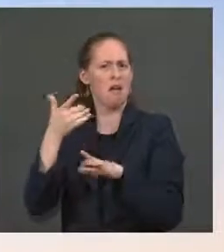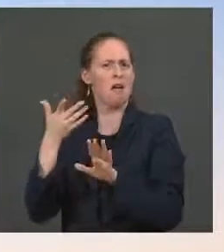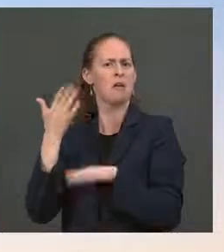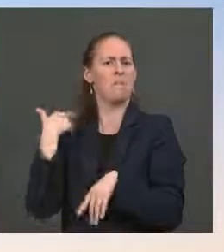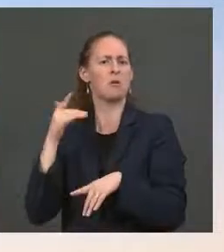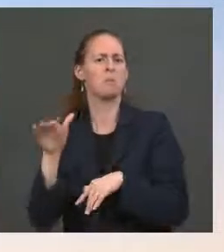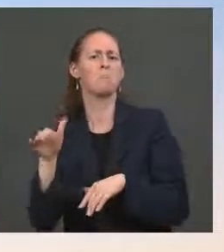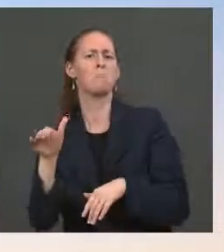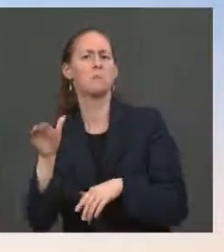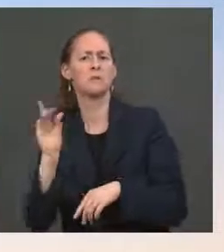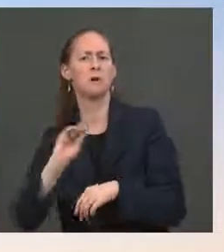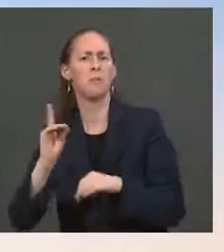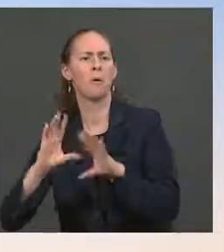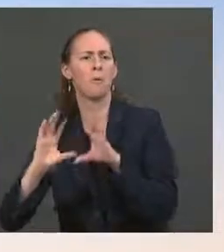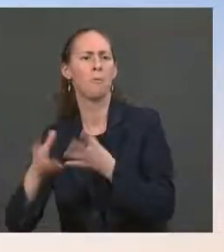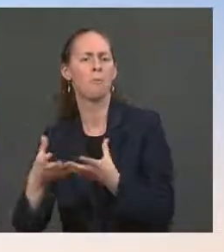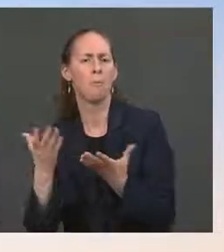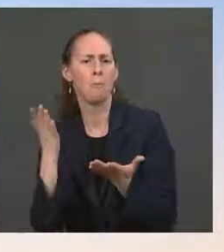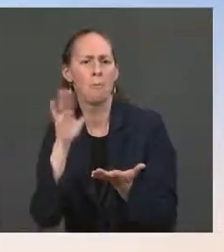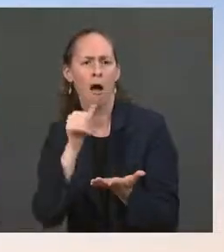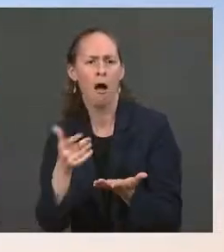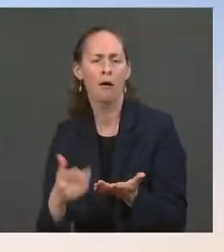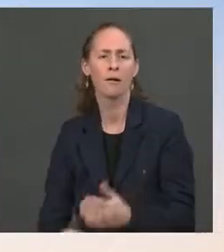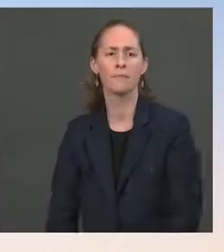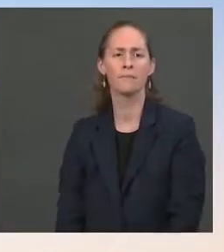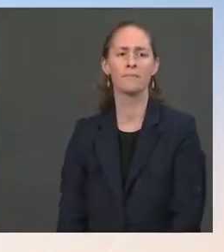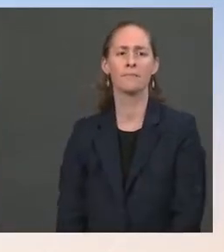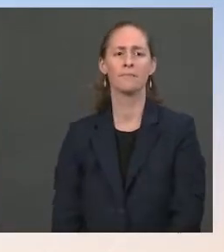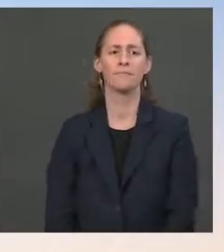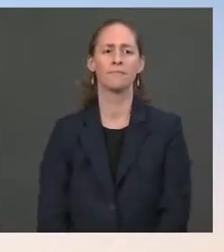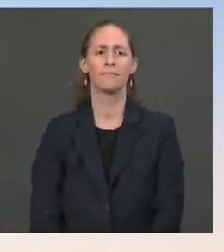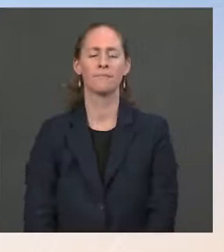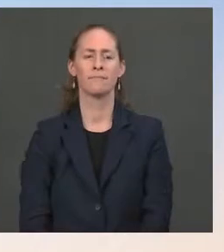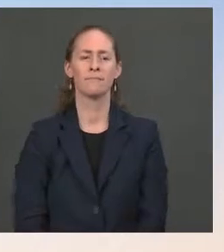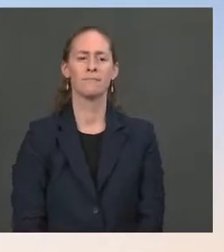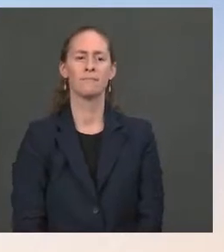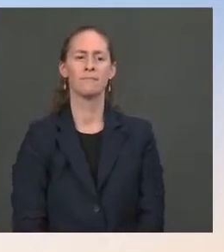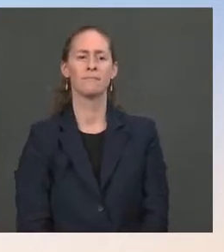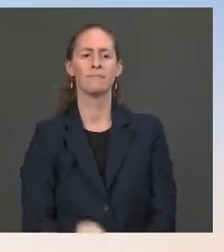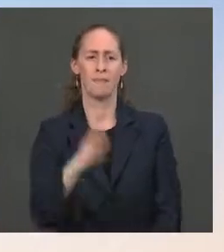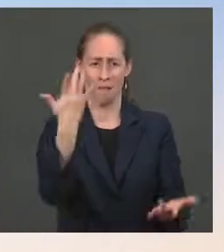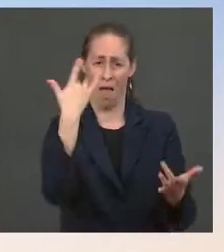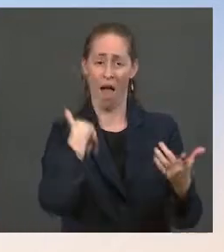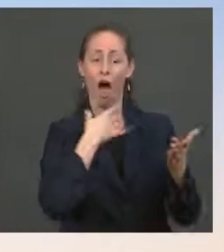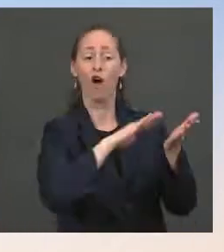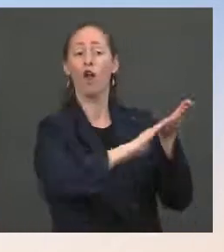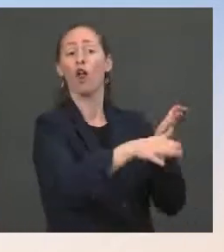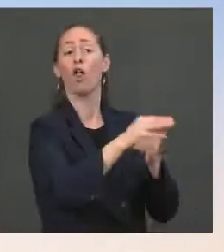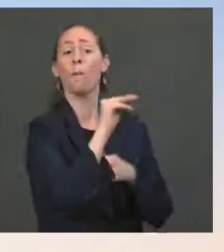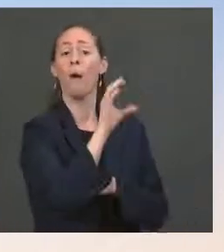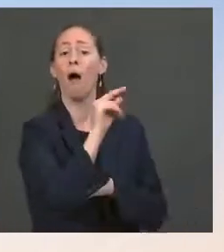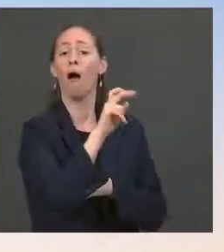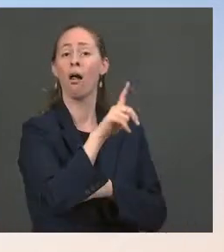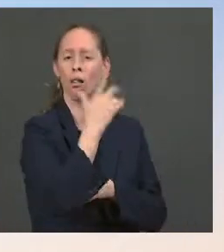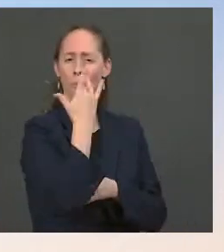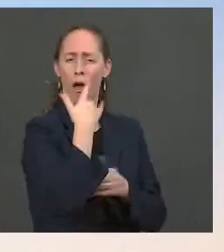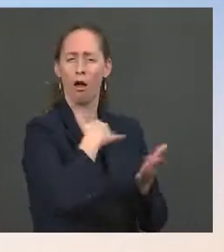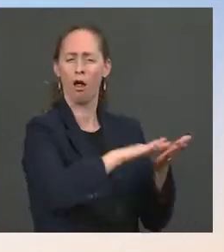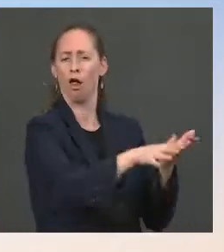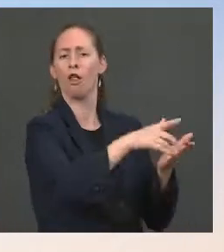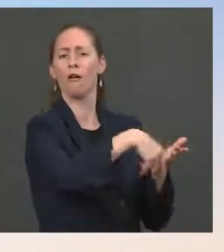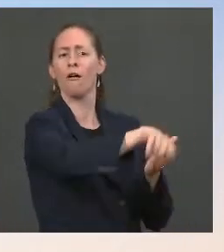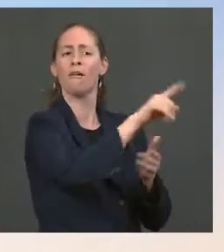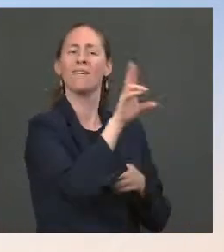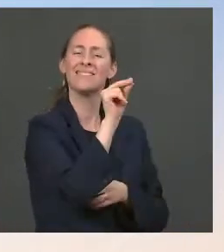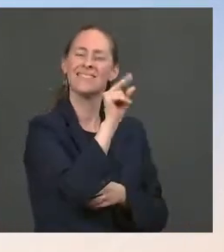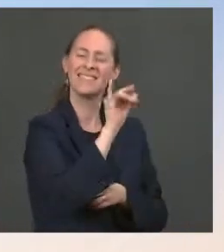give McConnell any say at all? Why let McConnell off the hook or Republicans off the hook? I mean, this is their debt that